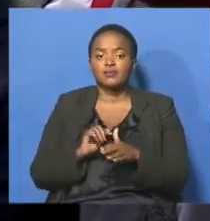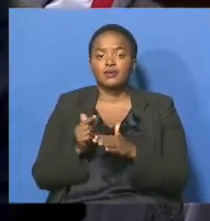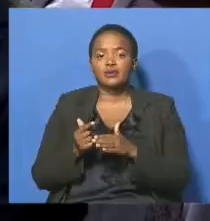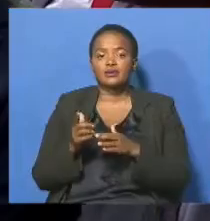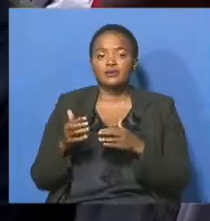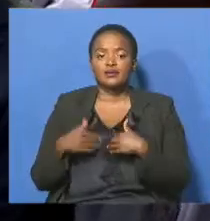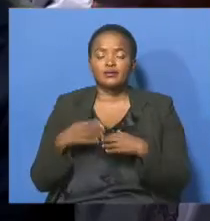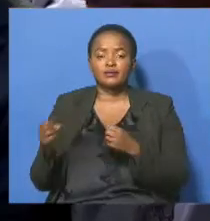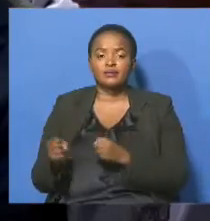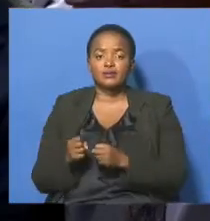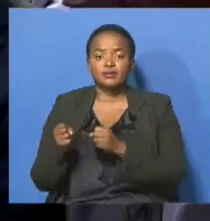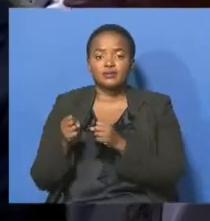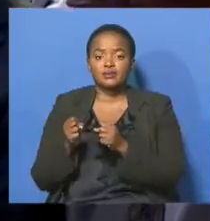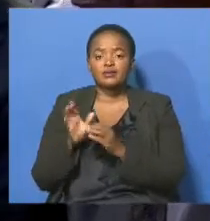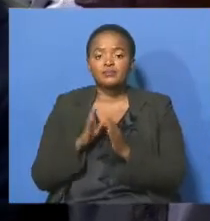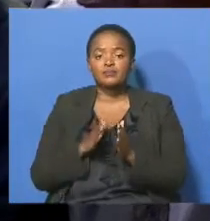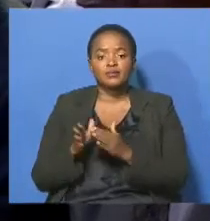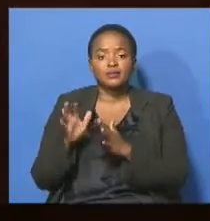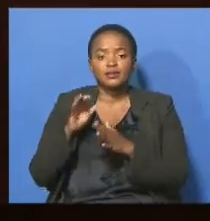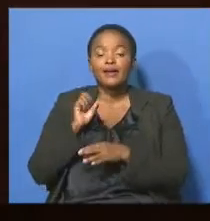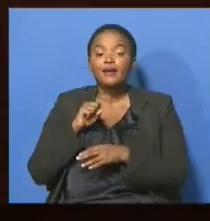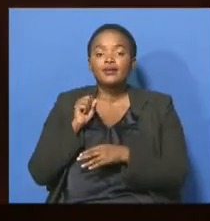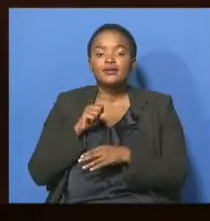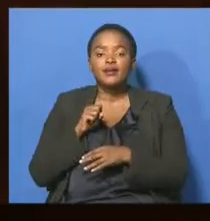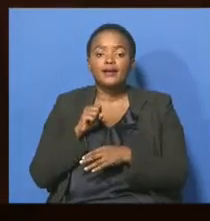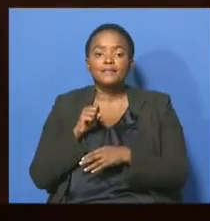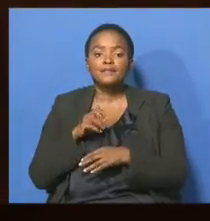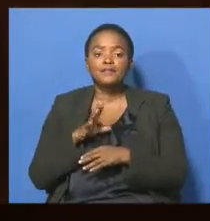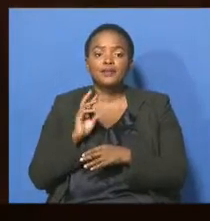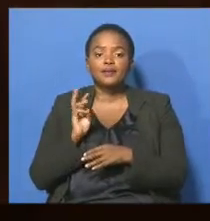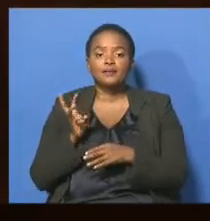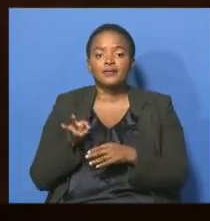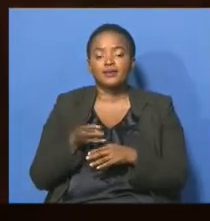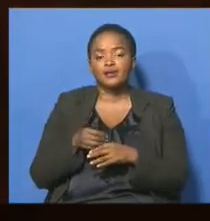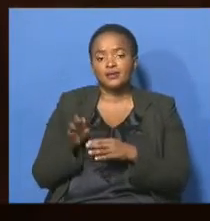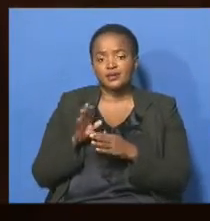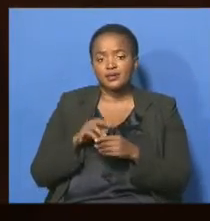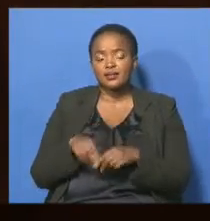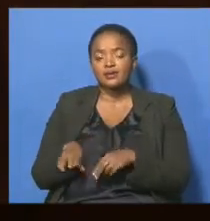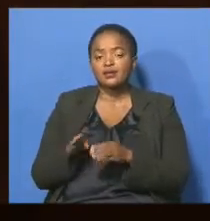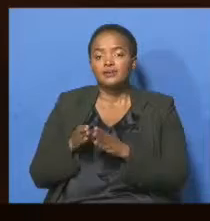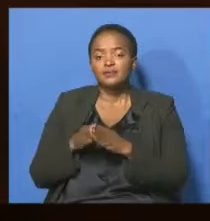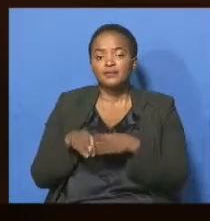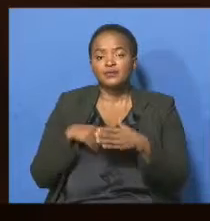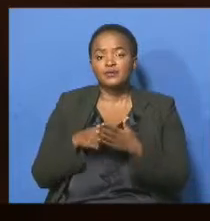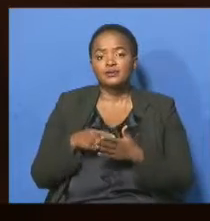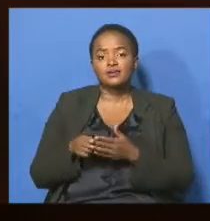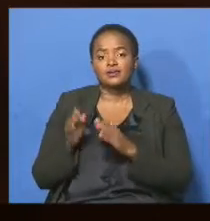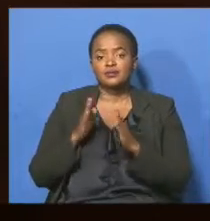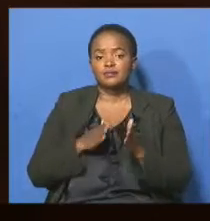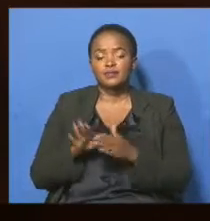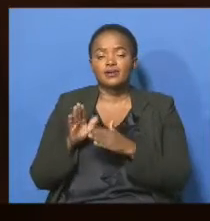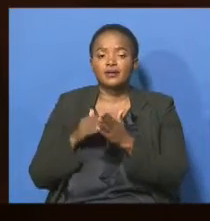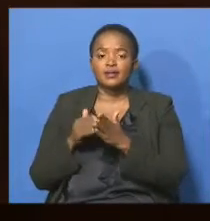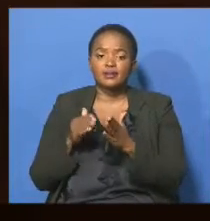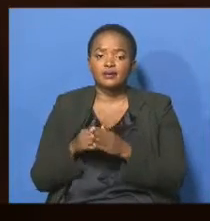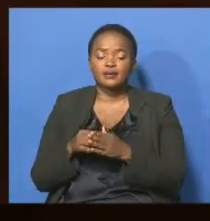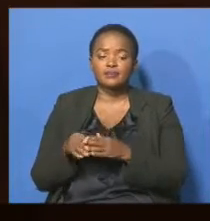have the strategic deployments. Yes, you may sit and plan against crime, you may